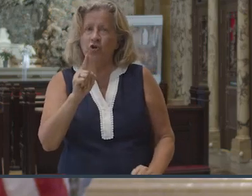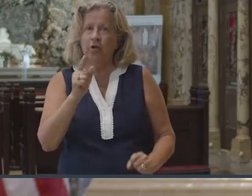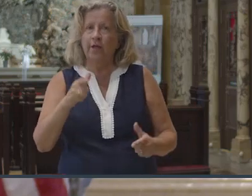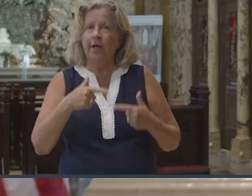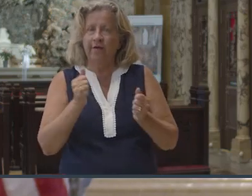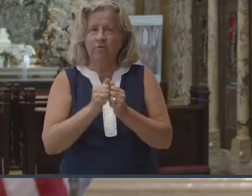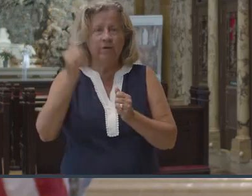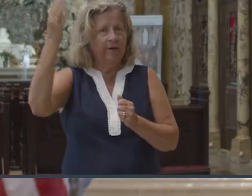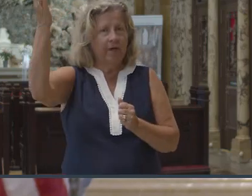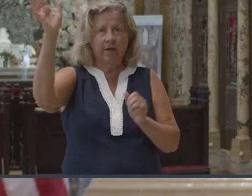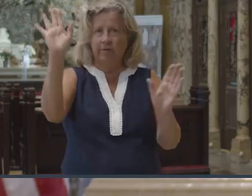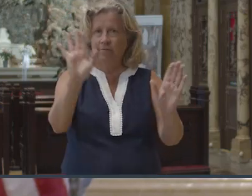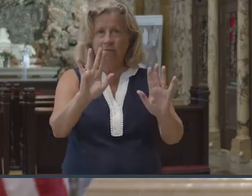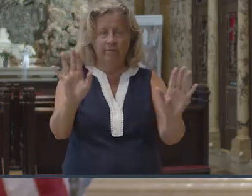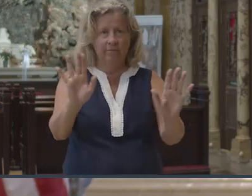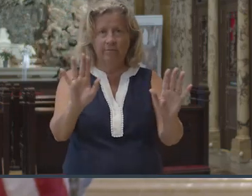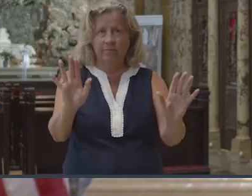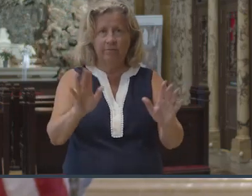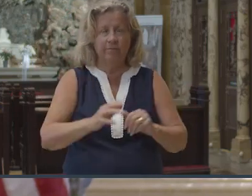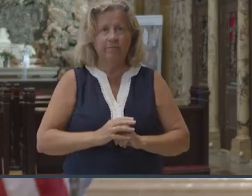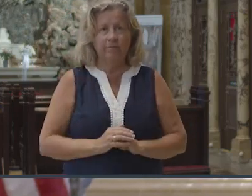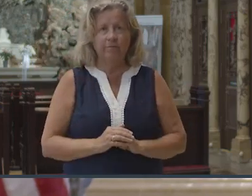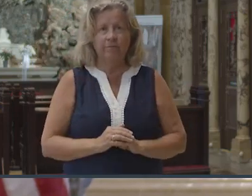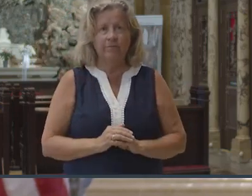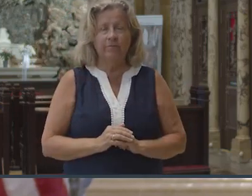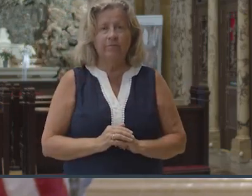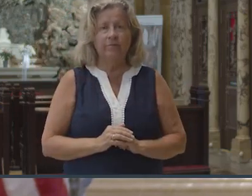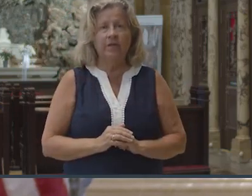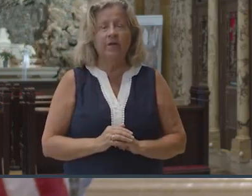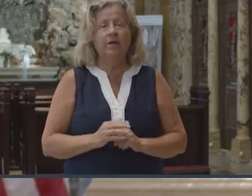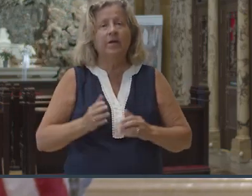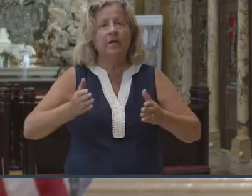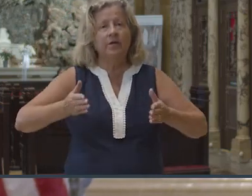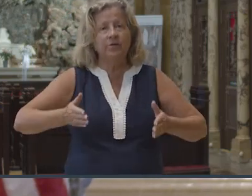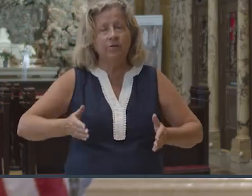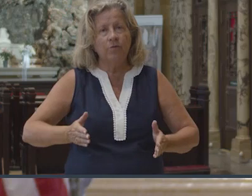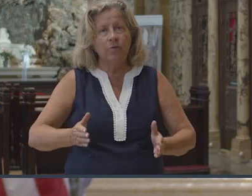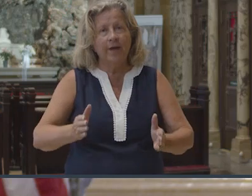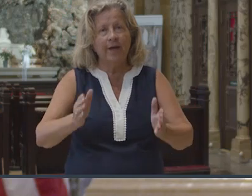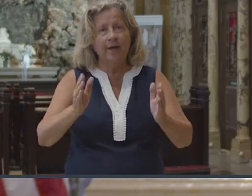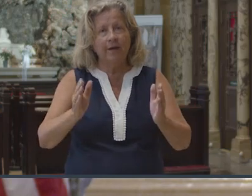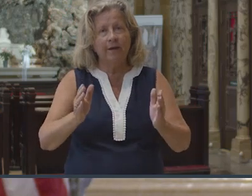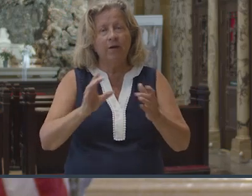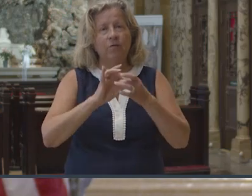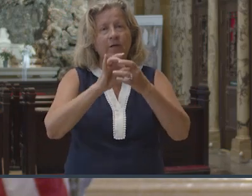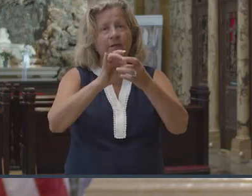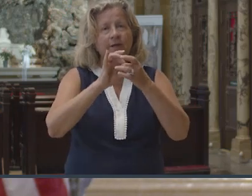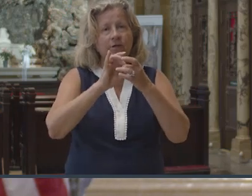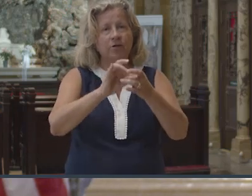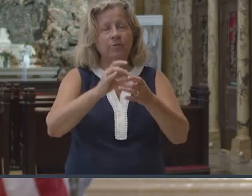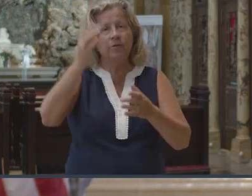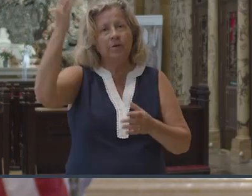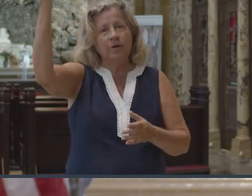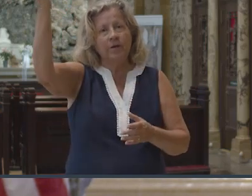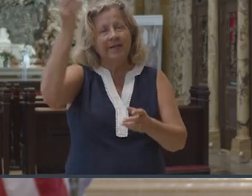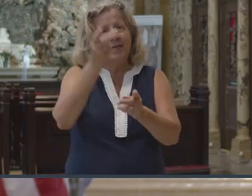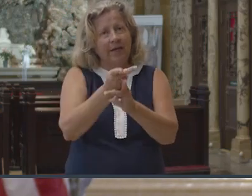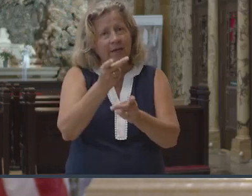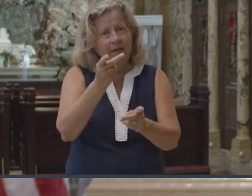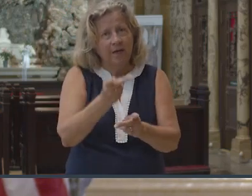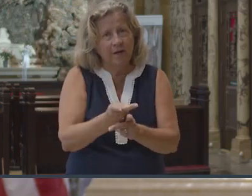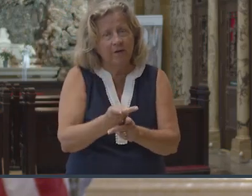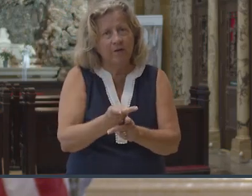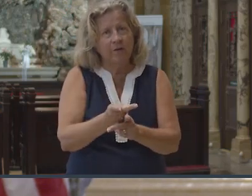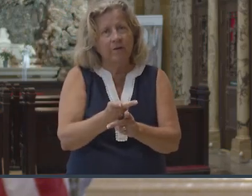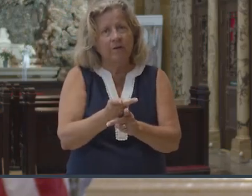repeatedly warns that wealth can get in the way of our relationship with God. He said clearly, "Take care, be on